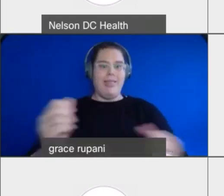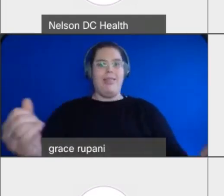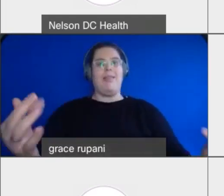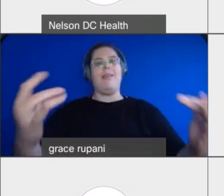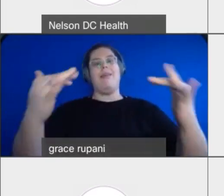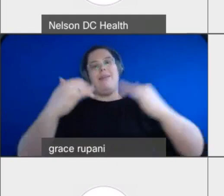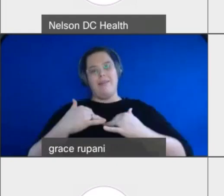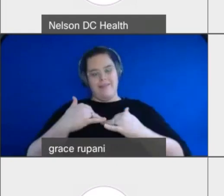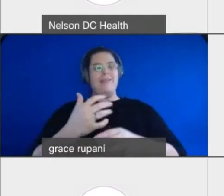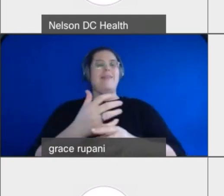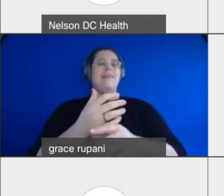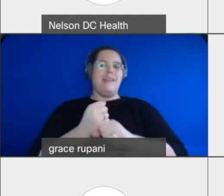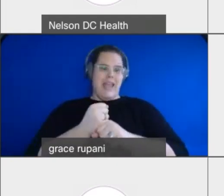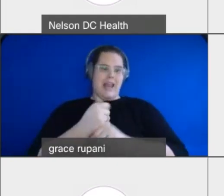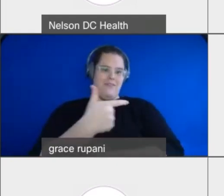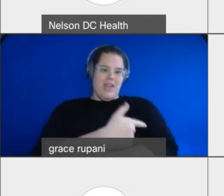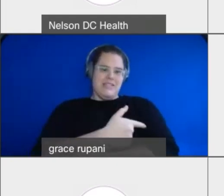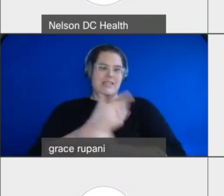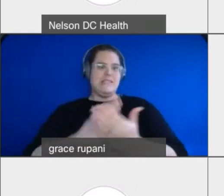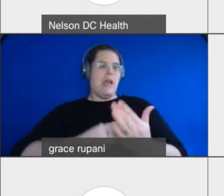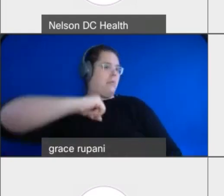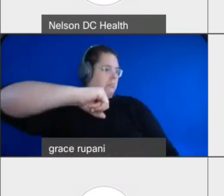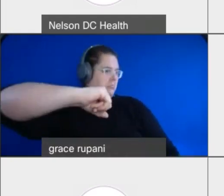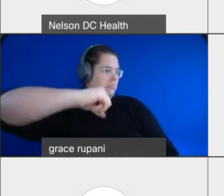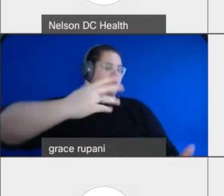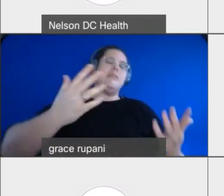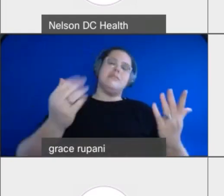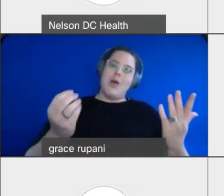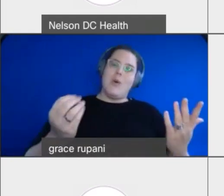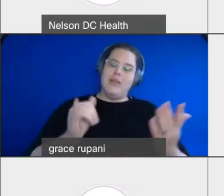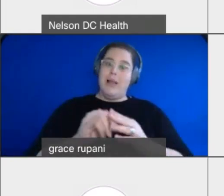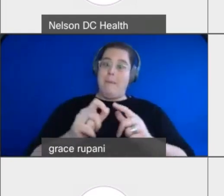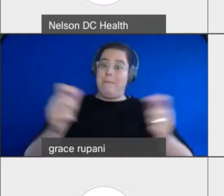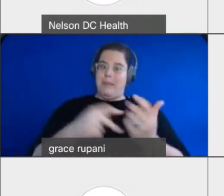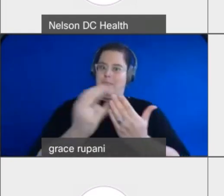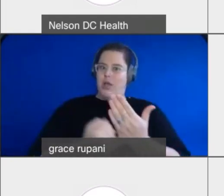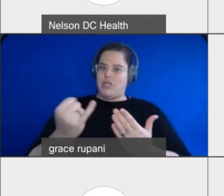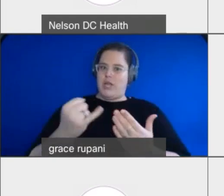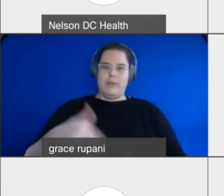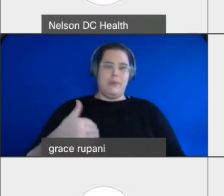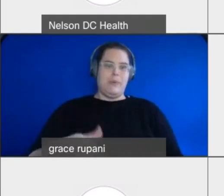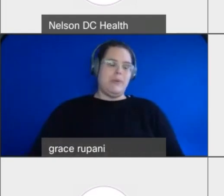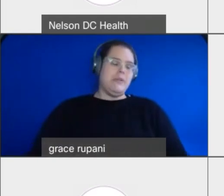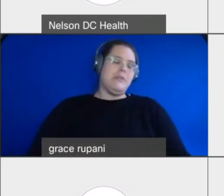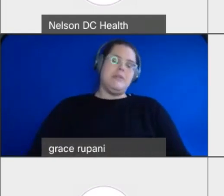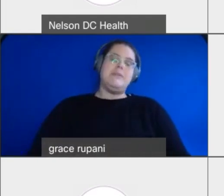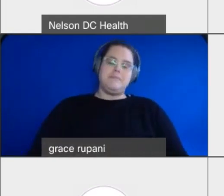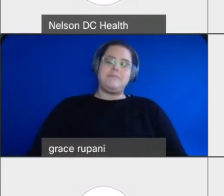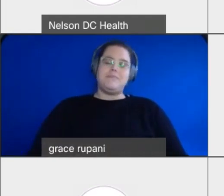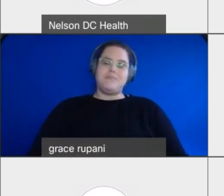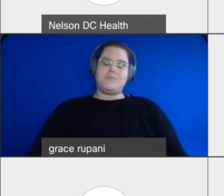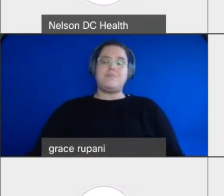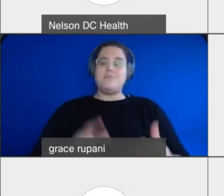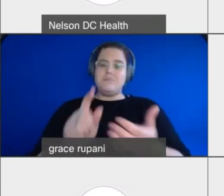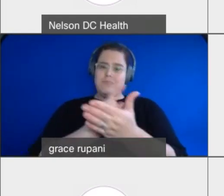So that is quite a project. So there is a meeting, a telephone call each week where they